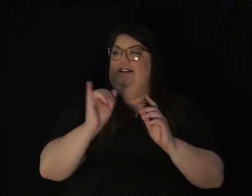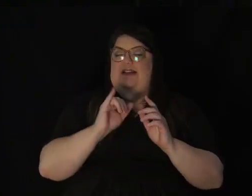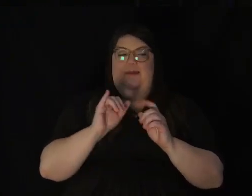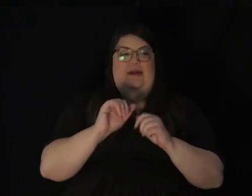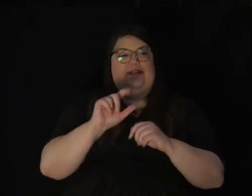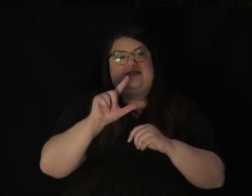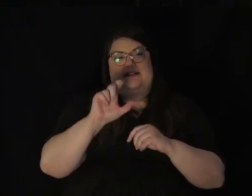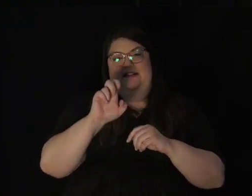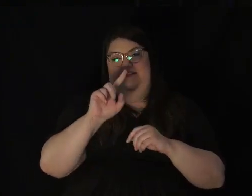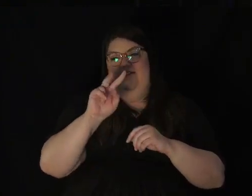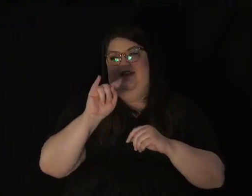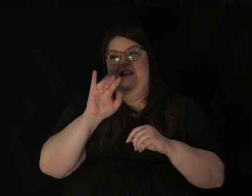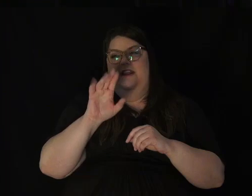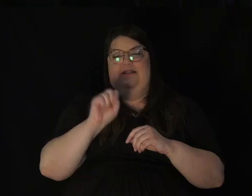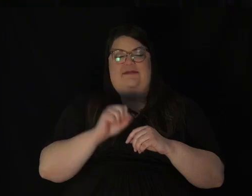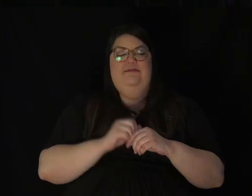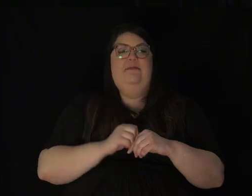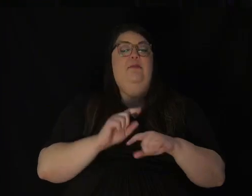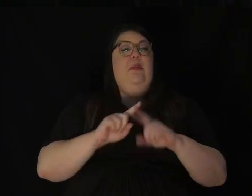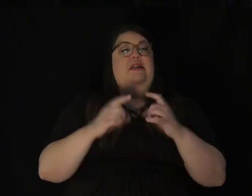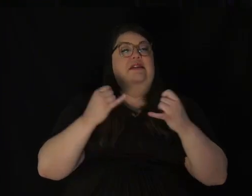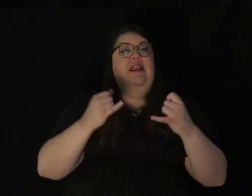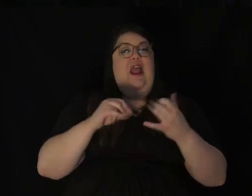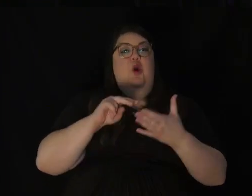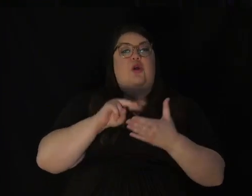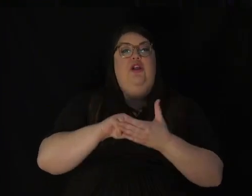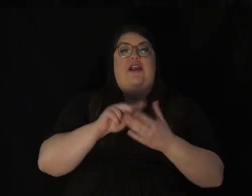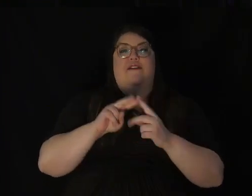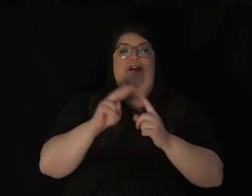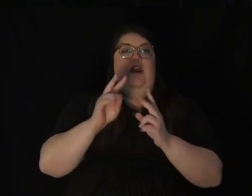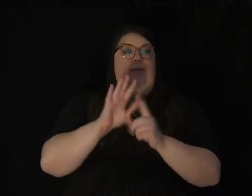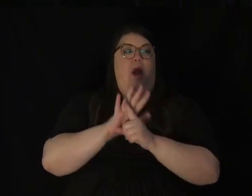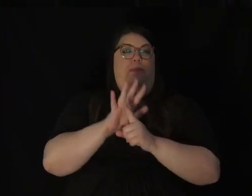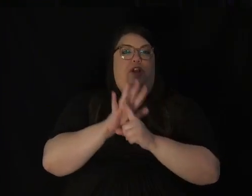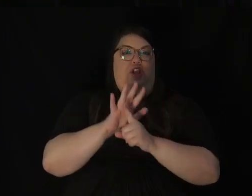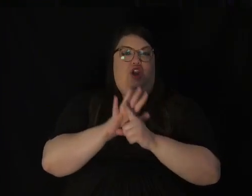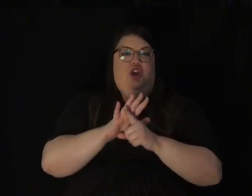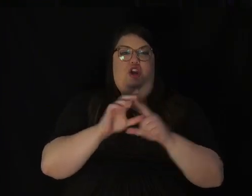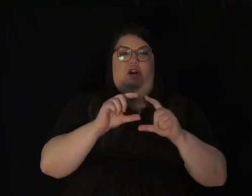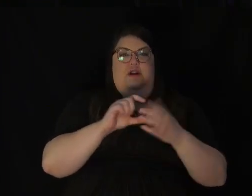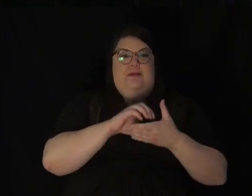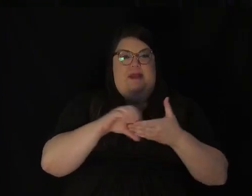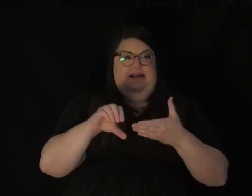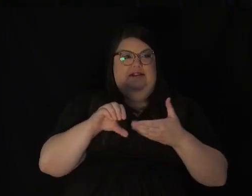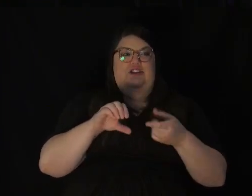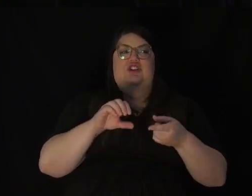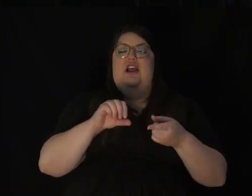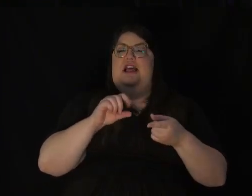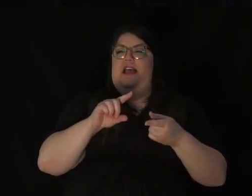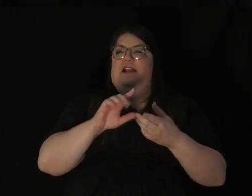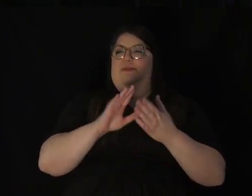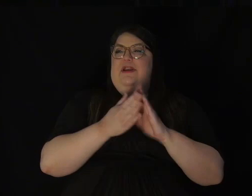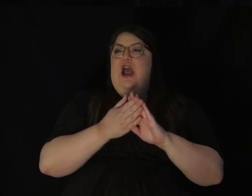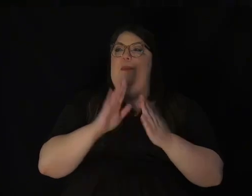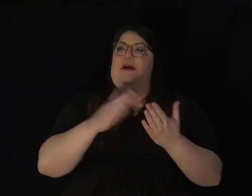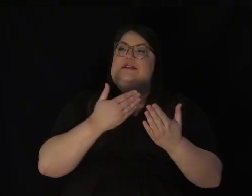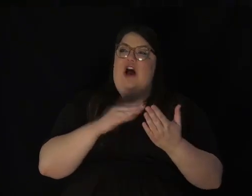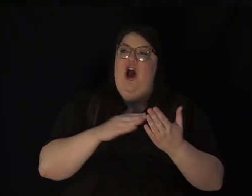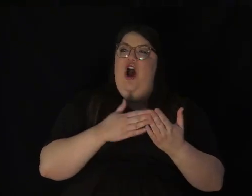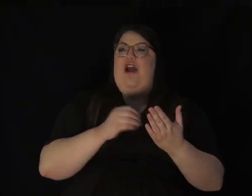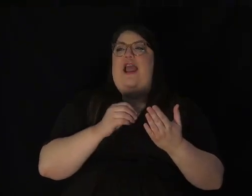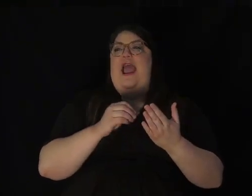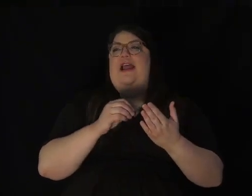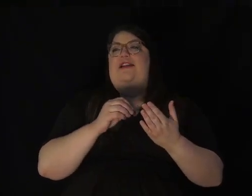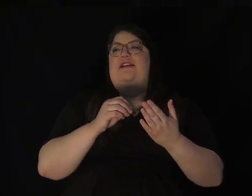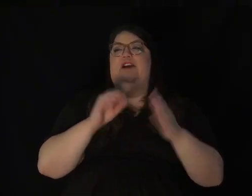well. But today we look at a very popular passage that has been turned into a song, and it's been turned into wall art.